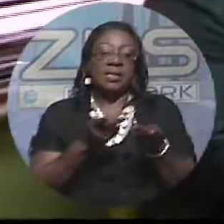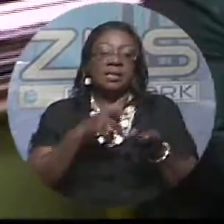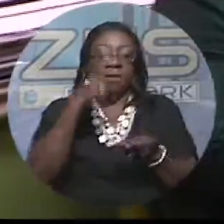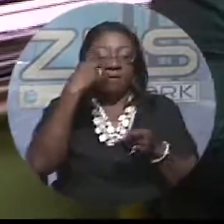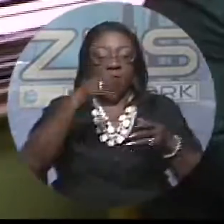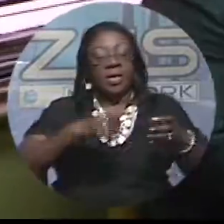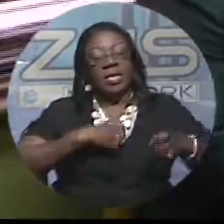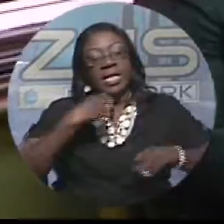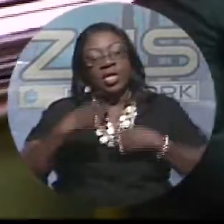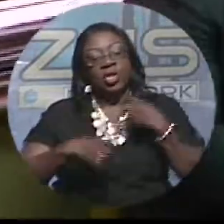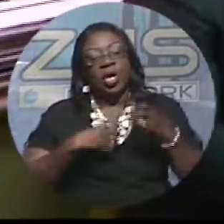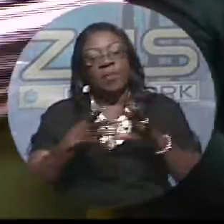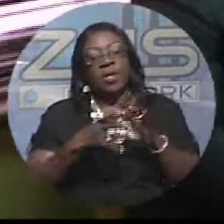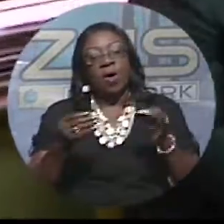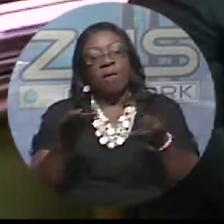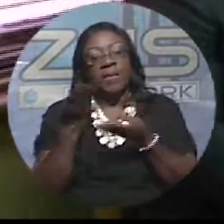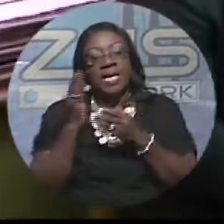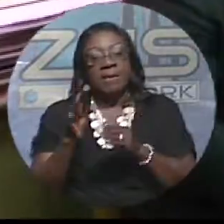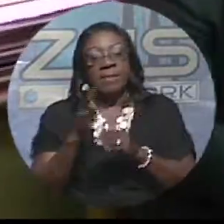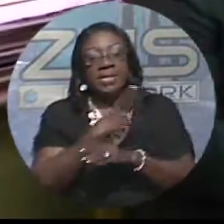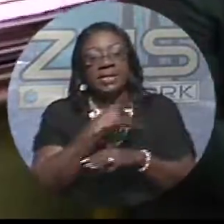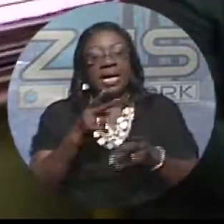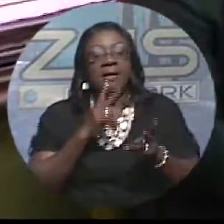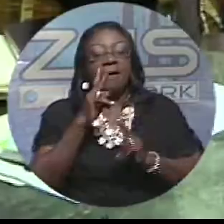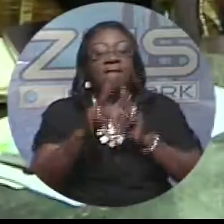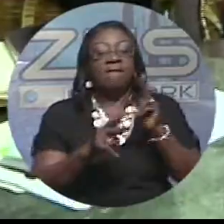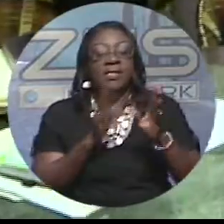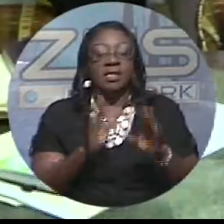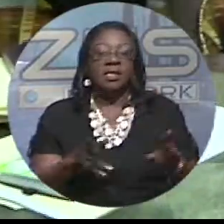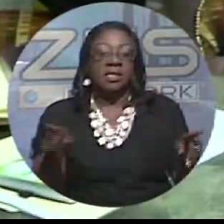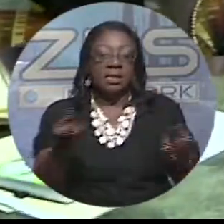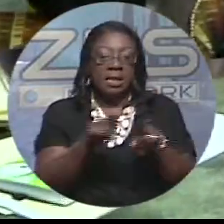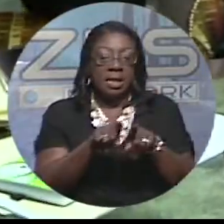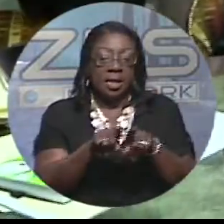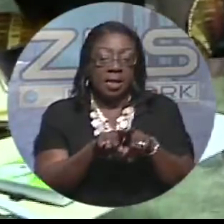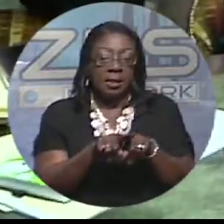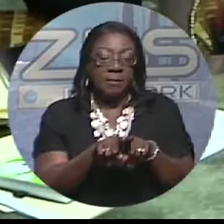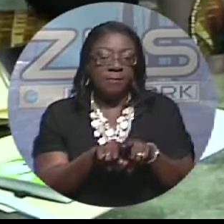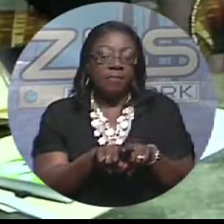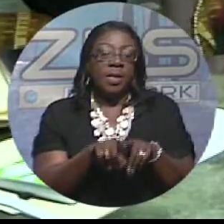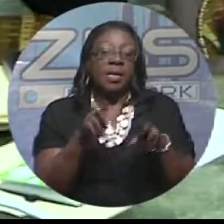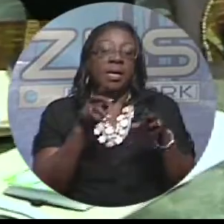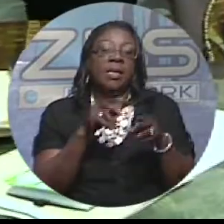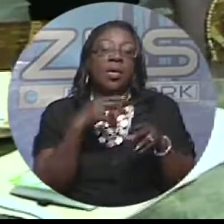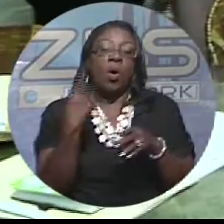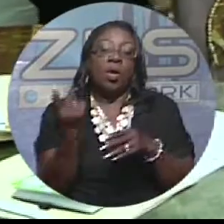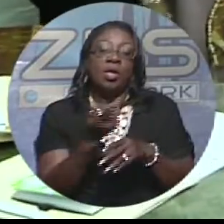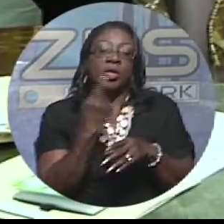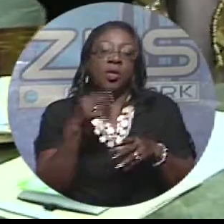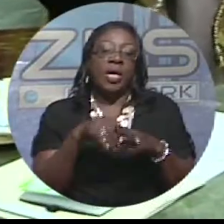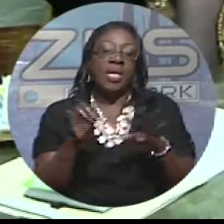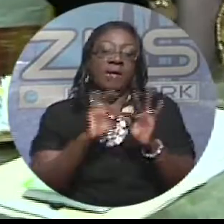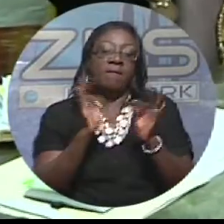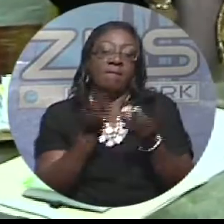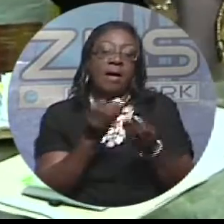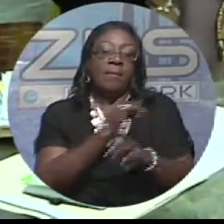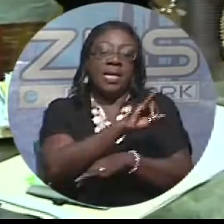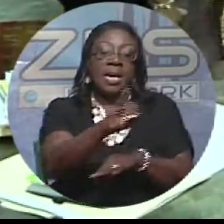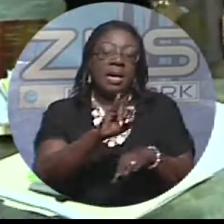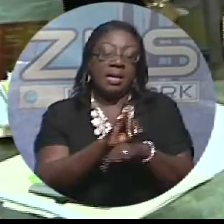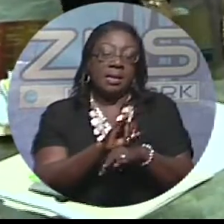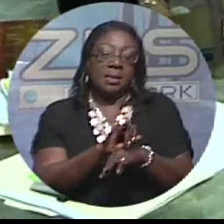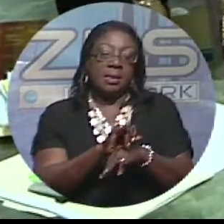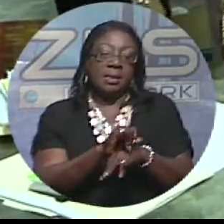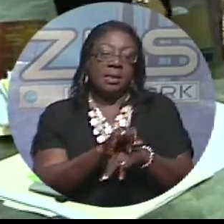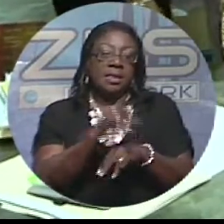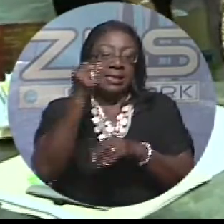With a $1 million budget, they noted that the scope of work includes the family islands and preserving the legacy of people and places of note. Senator